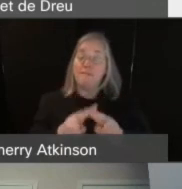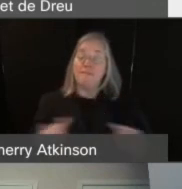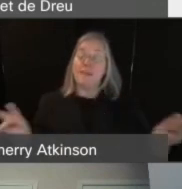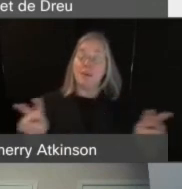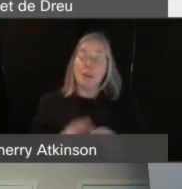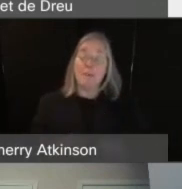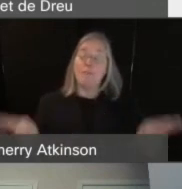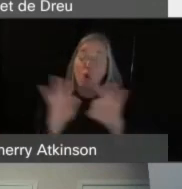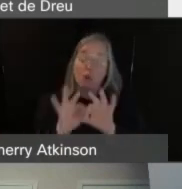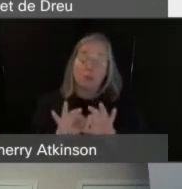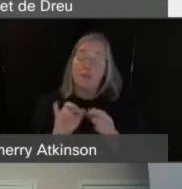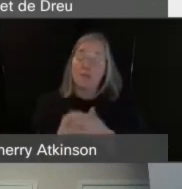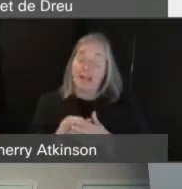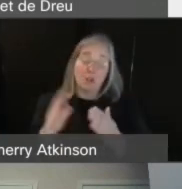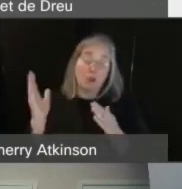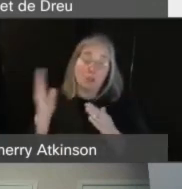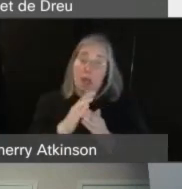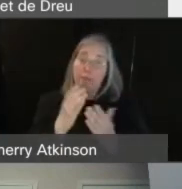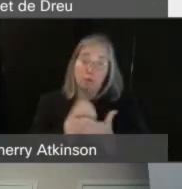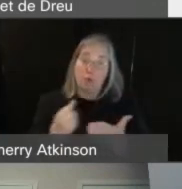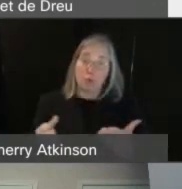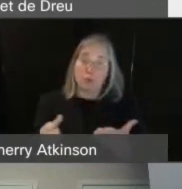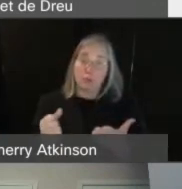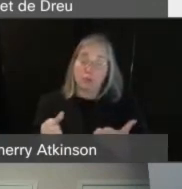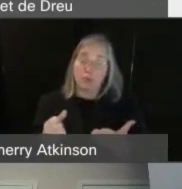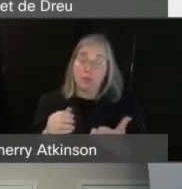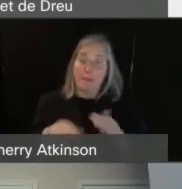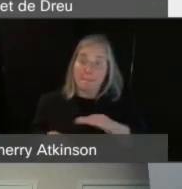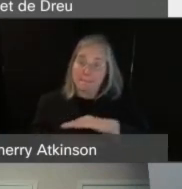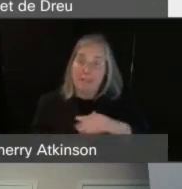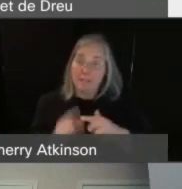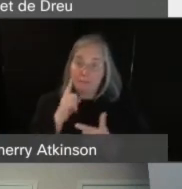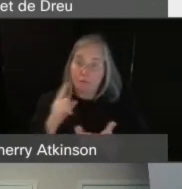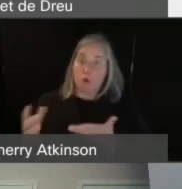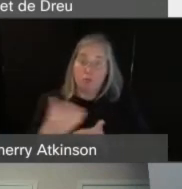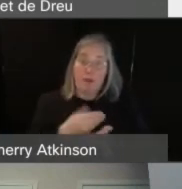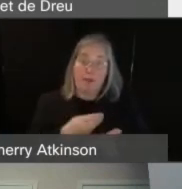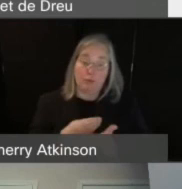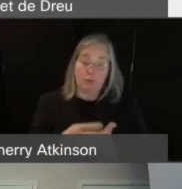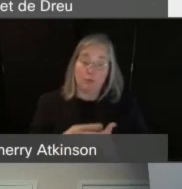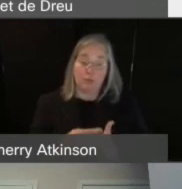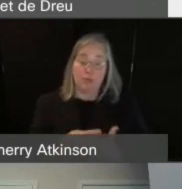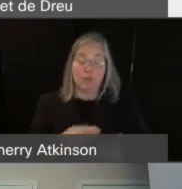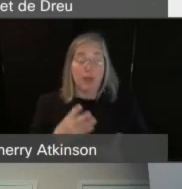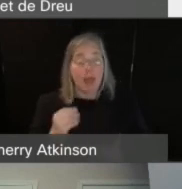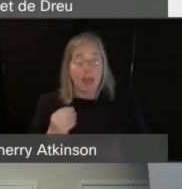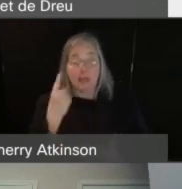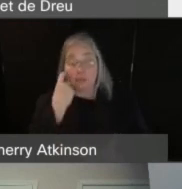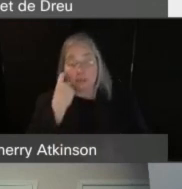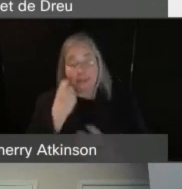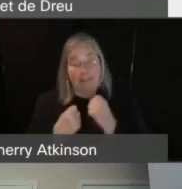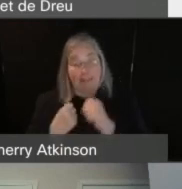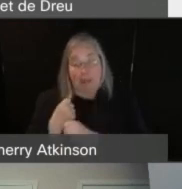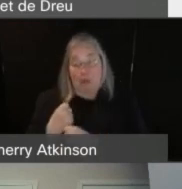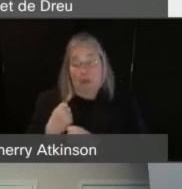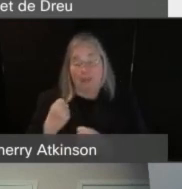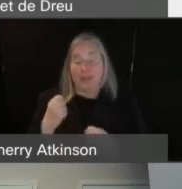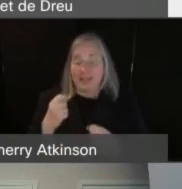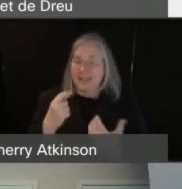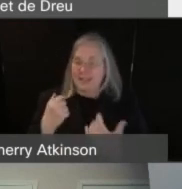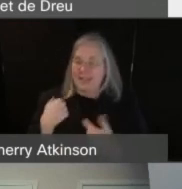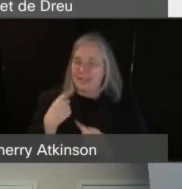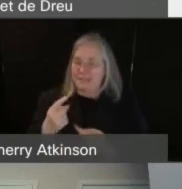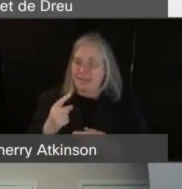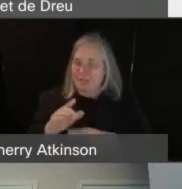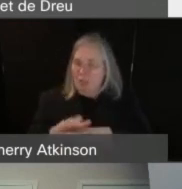source of base for revenues there. In recent years, it has been slowing down. It's